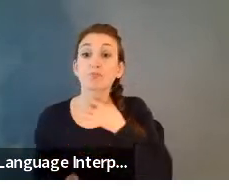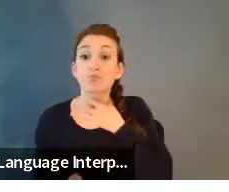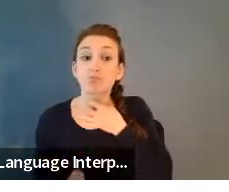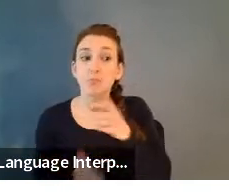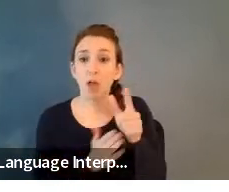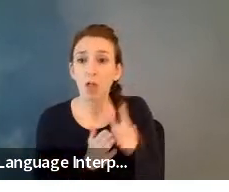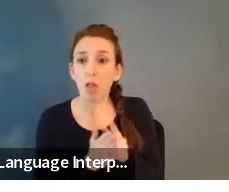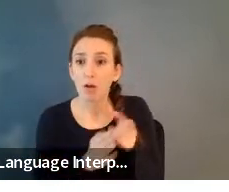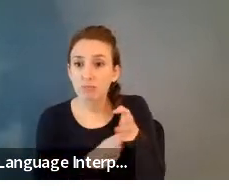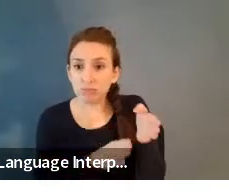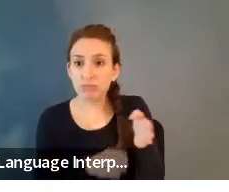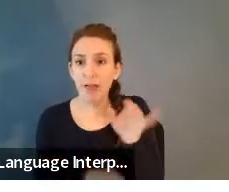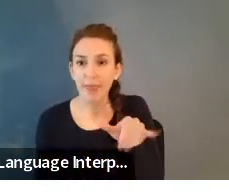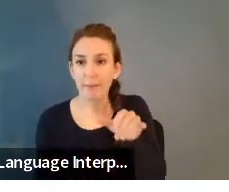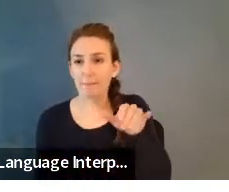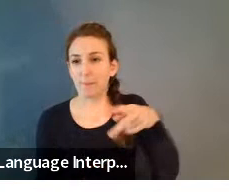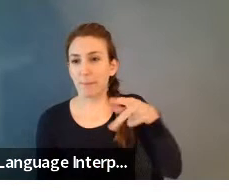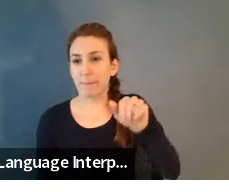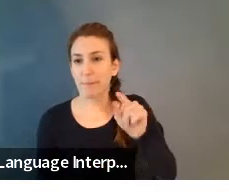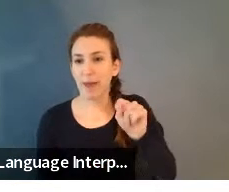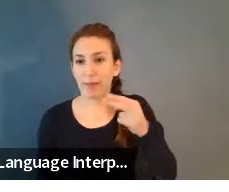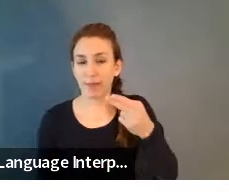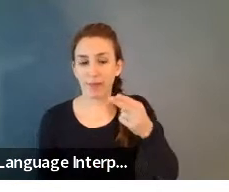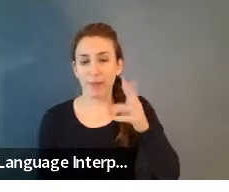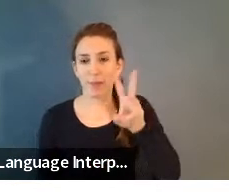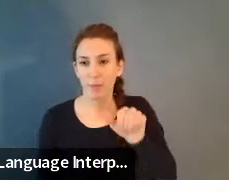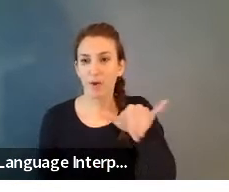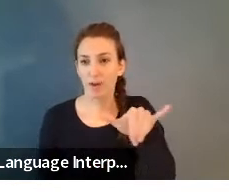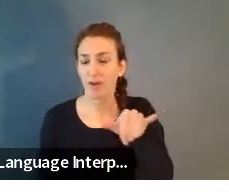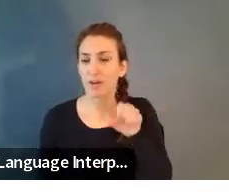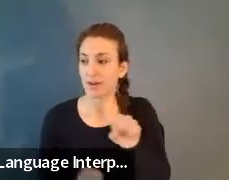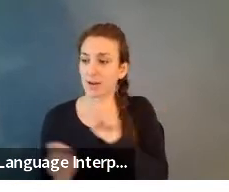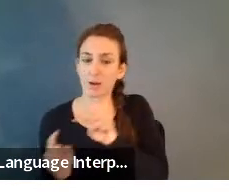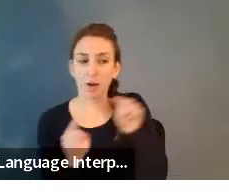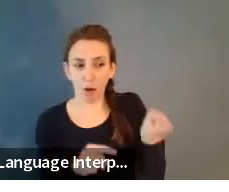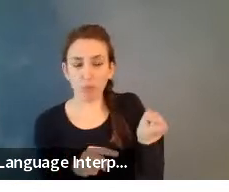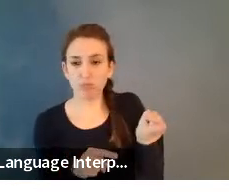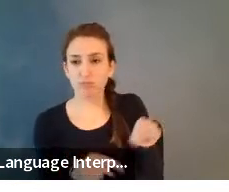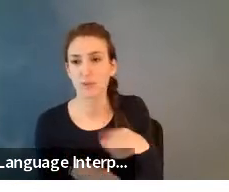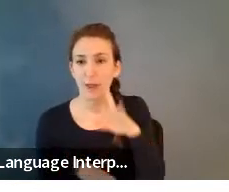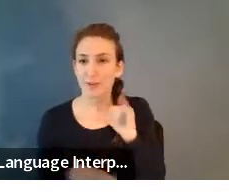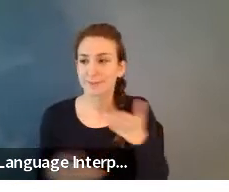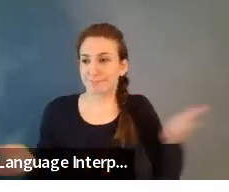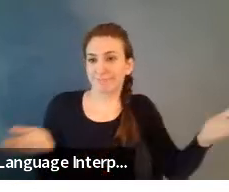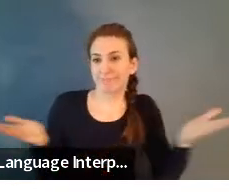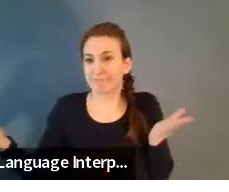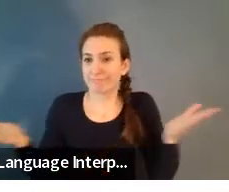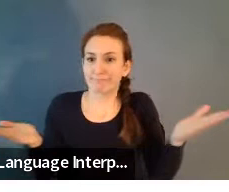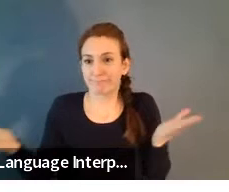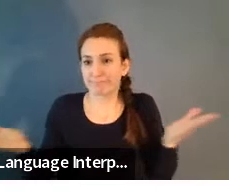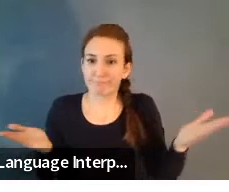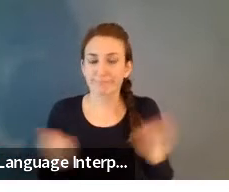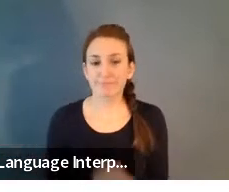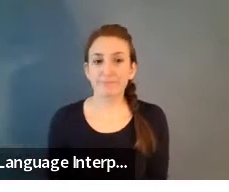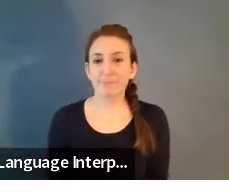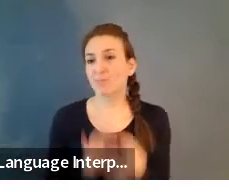to do the law pathways program. The teachers over there send them over to us. And then the great thing about our partnership with San Joaquin